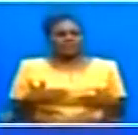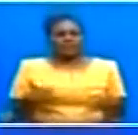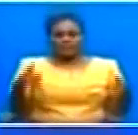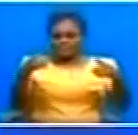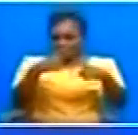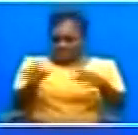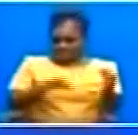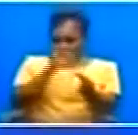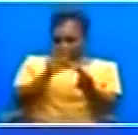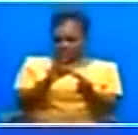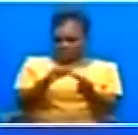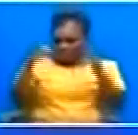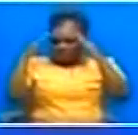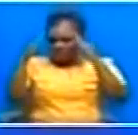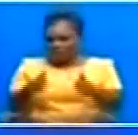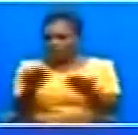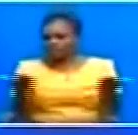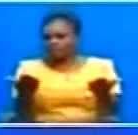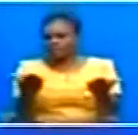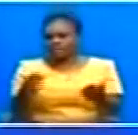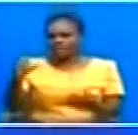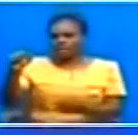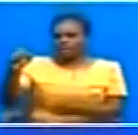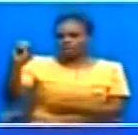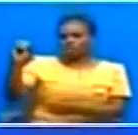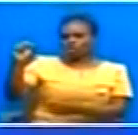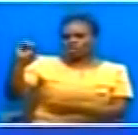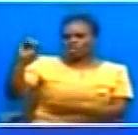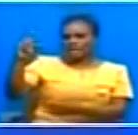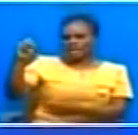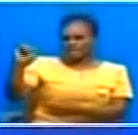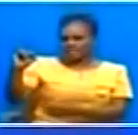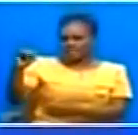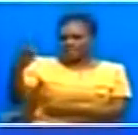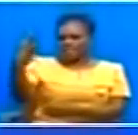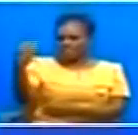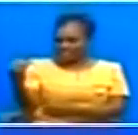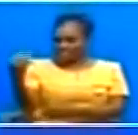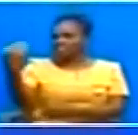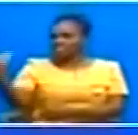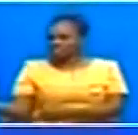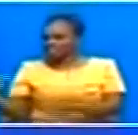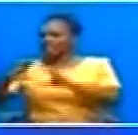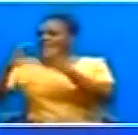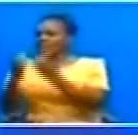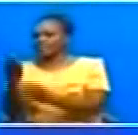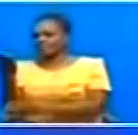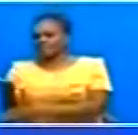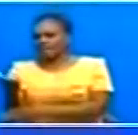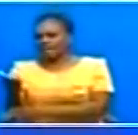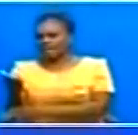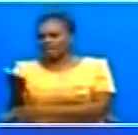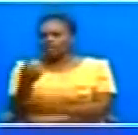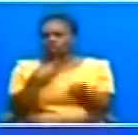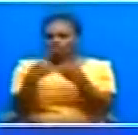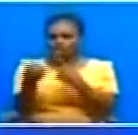But in particular today, Linda, we focus on Sosiani Primary School. About 30 children were in class today, but we